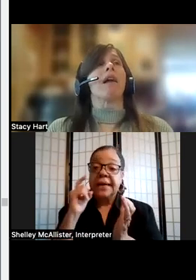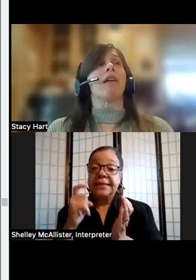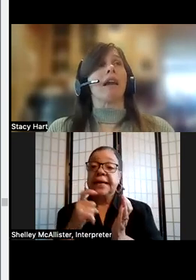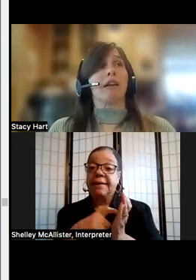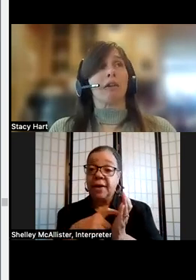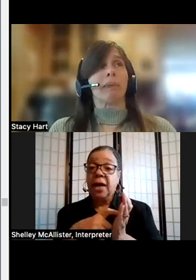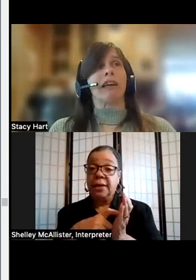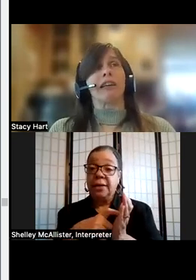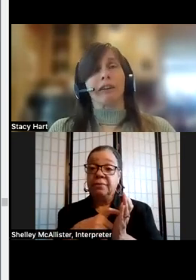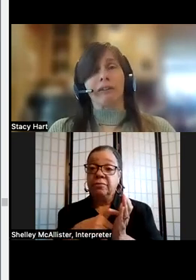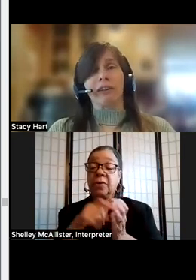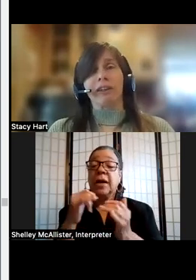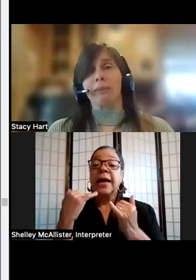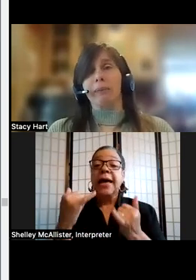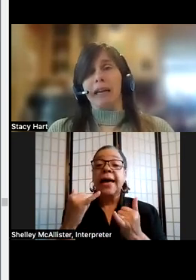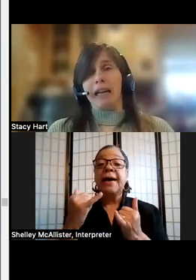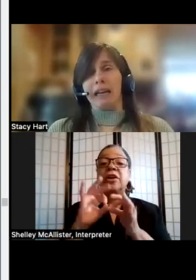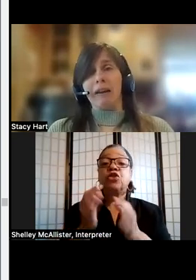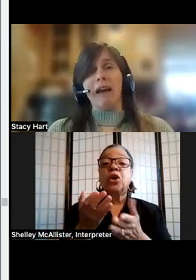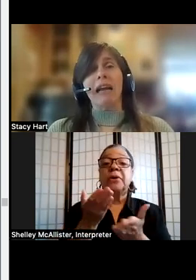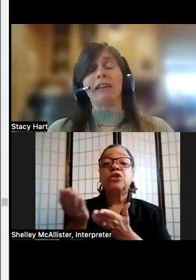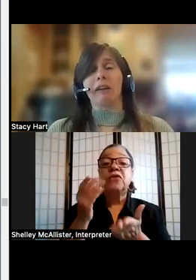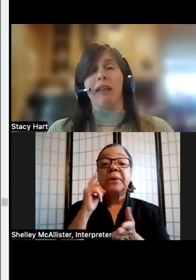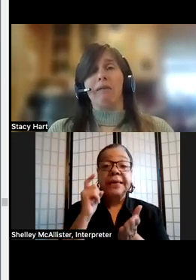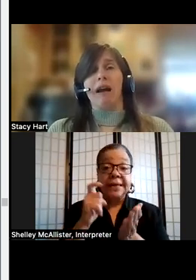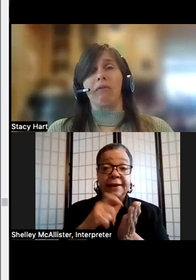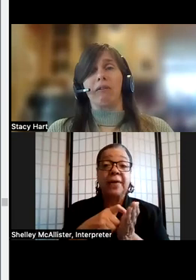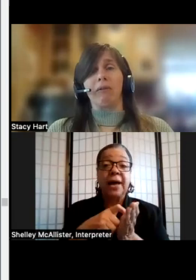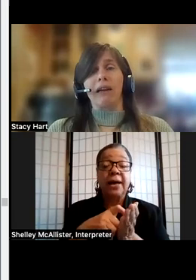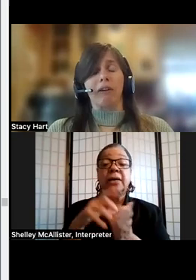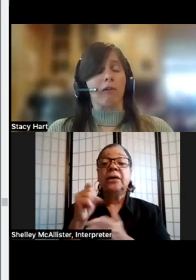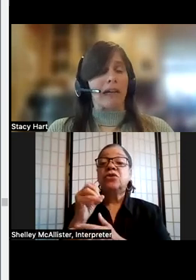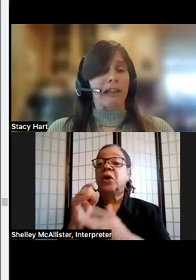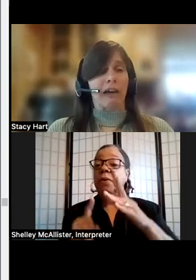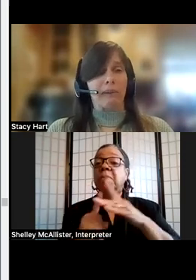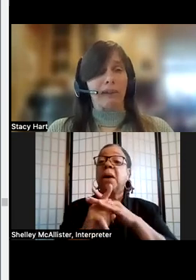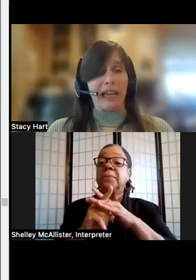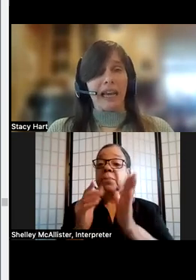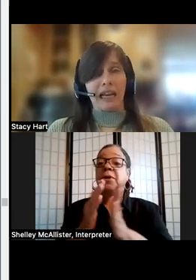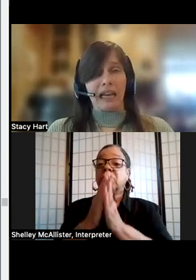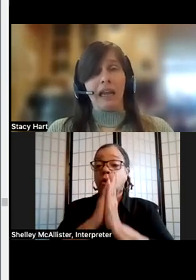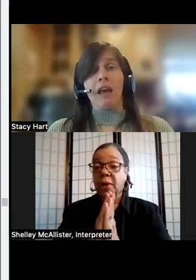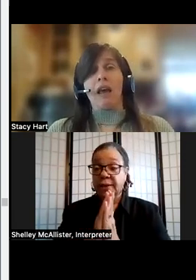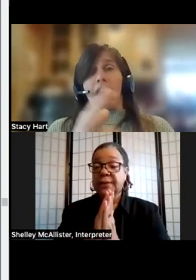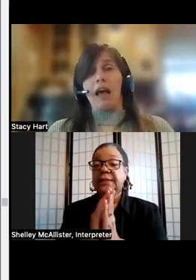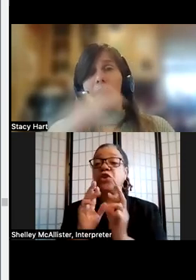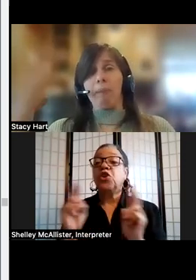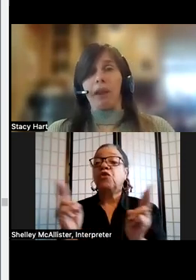have interpreting services been identified so that when a request comes